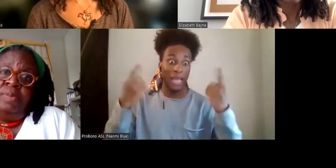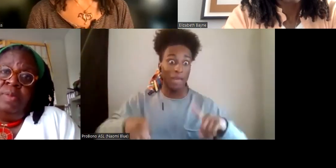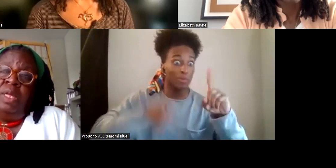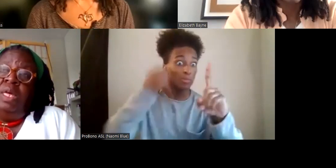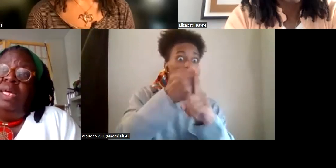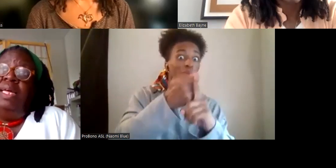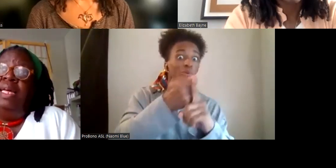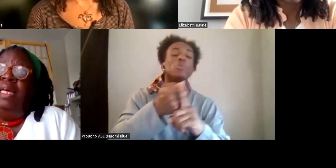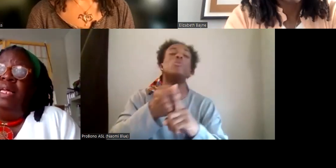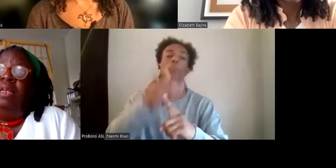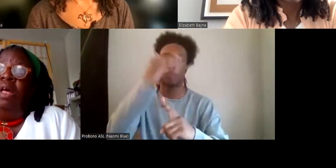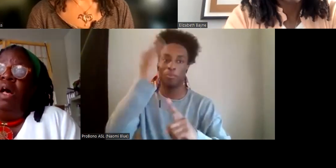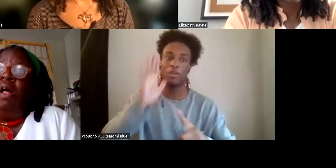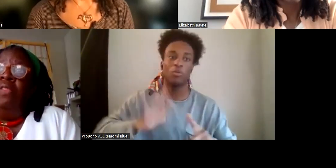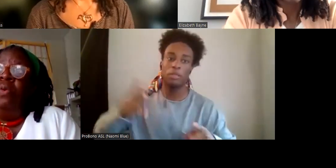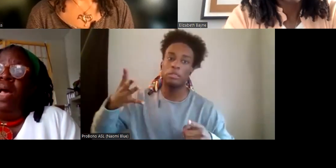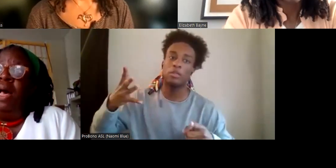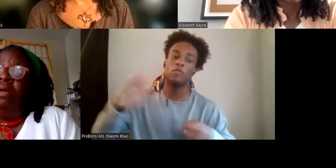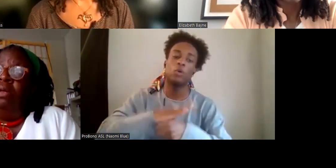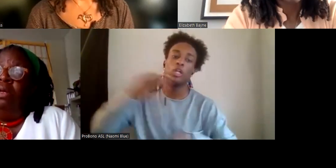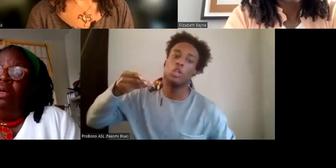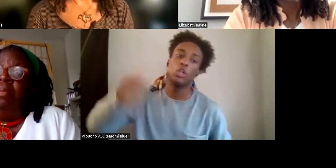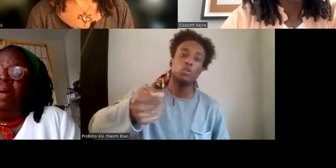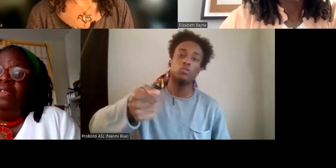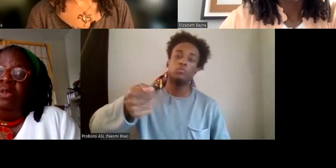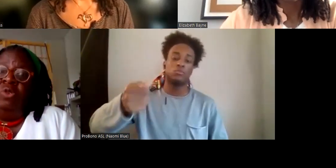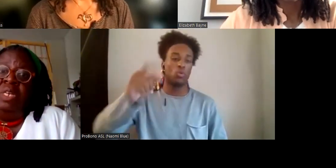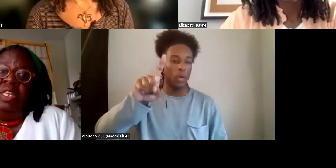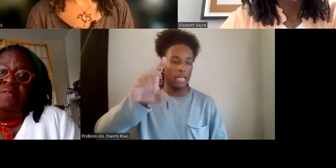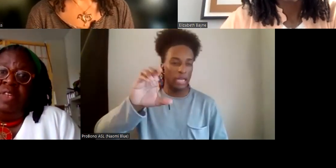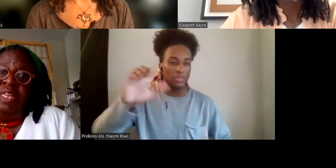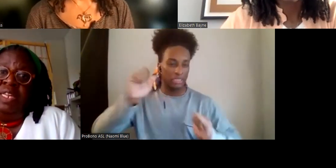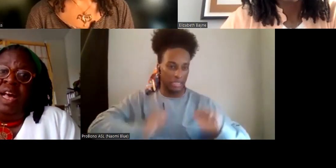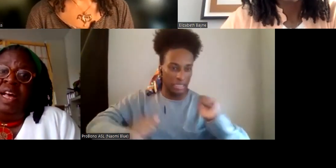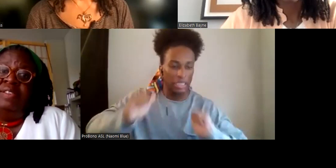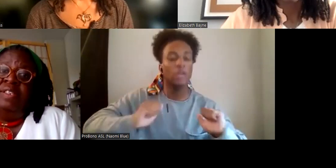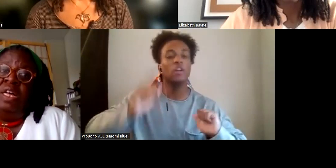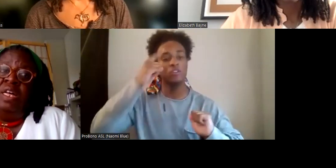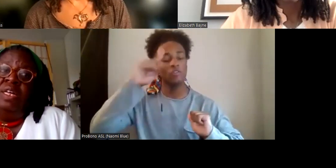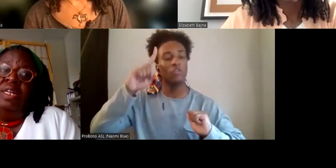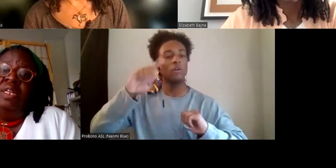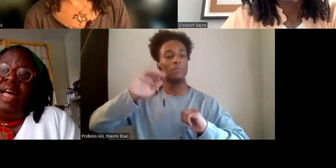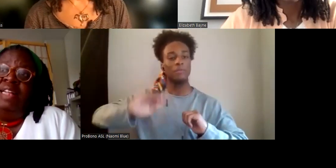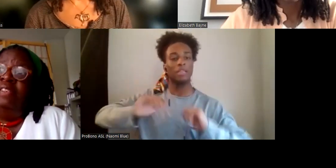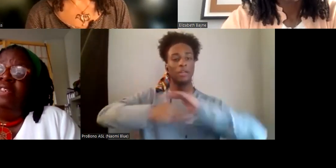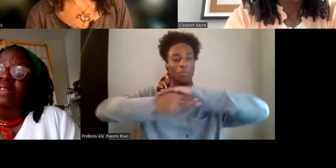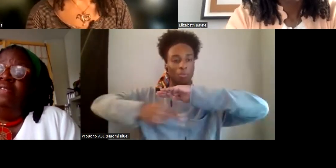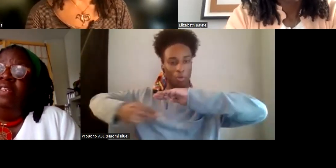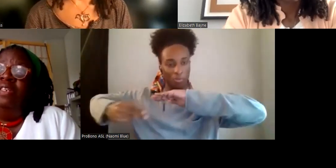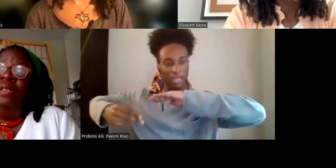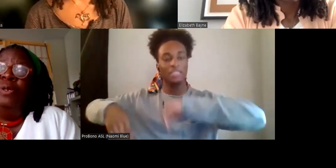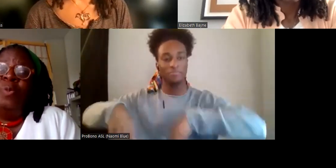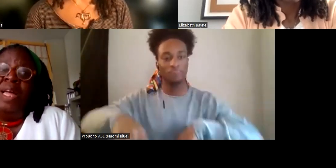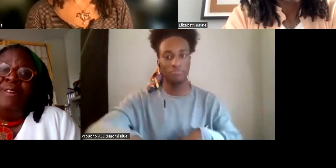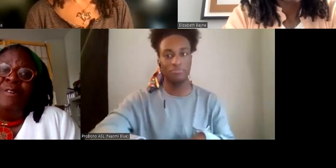weekend. And all throughout my social media feed, I saw lots